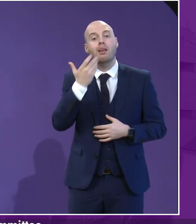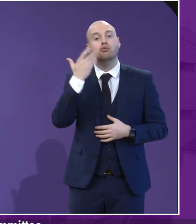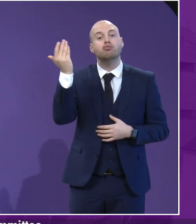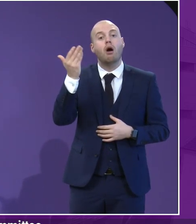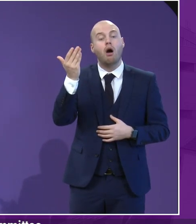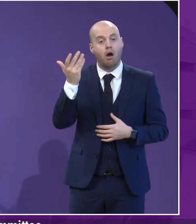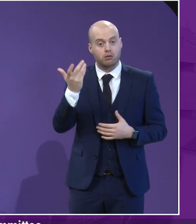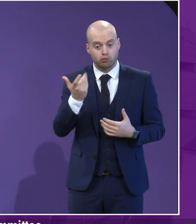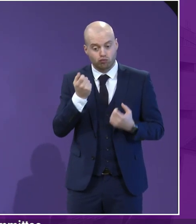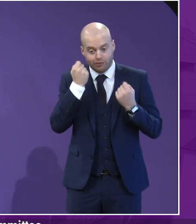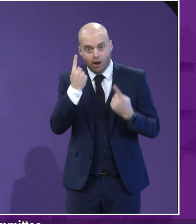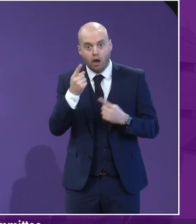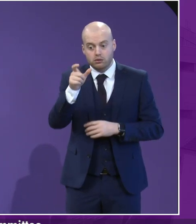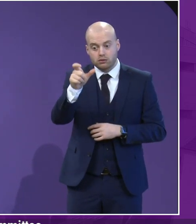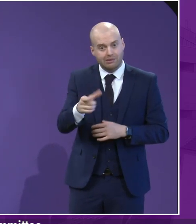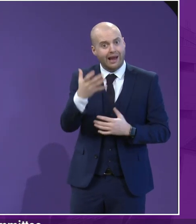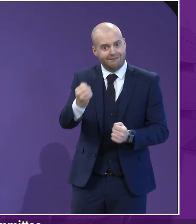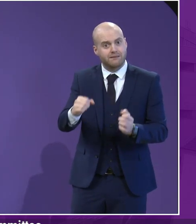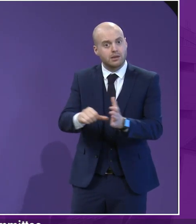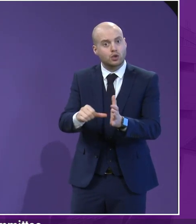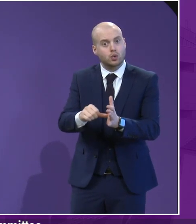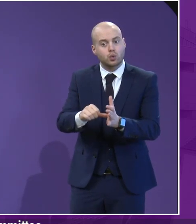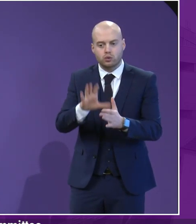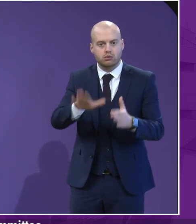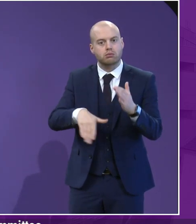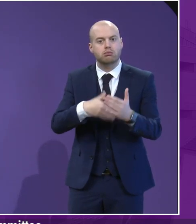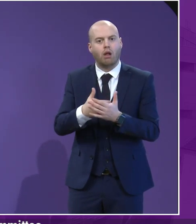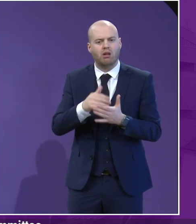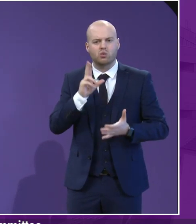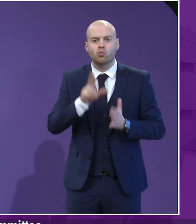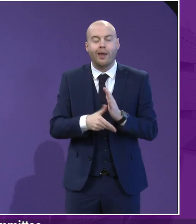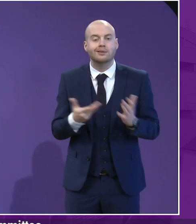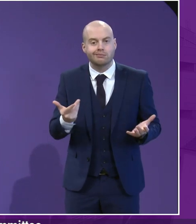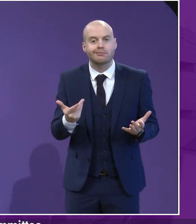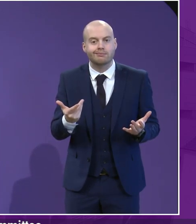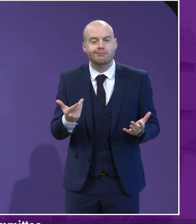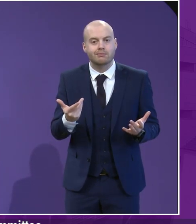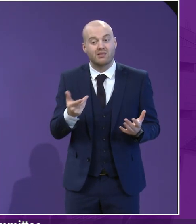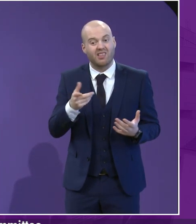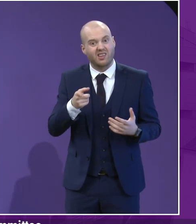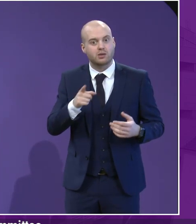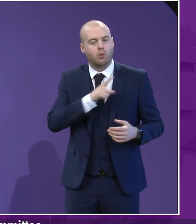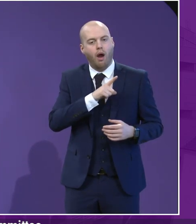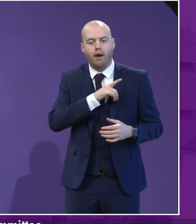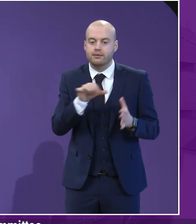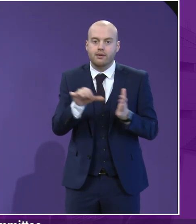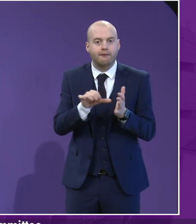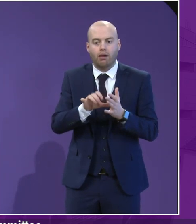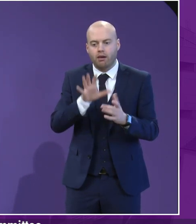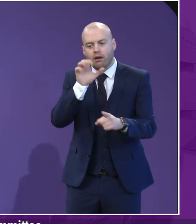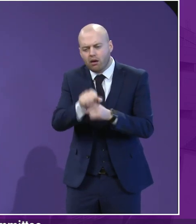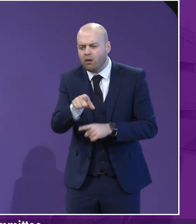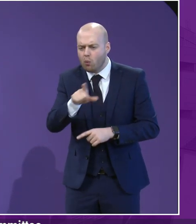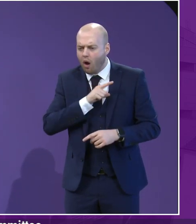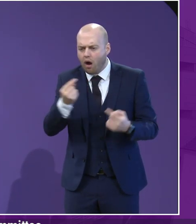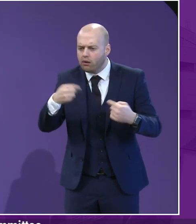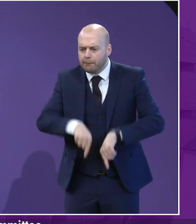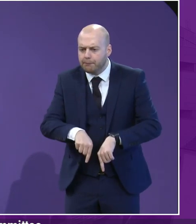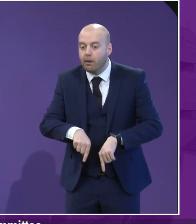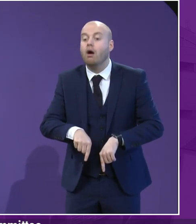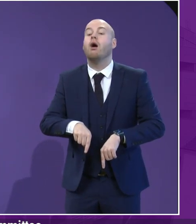where the hotspots were and perhaps interrogate that further to see if there are mechanisms that universities deploying to try and catch them before they